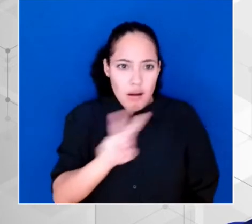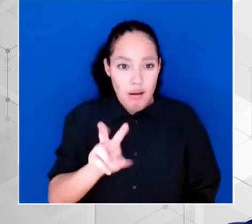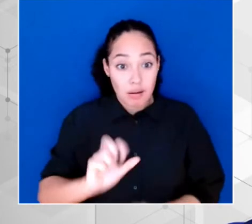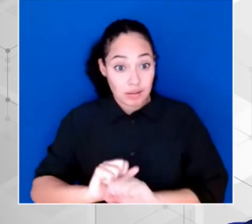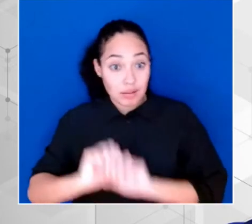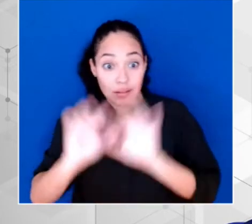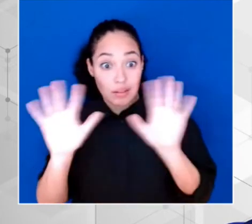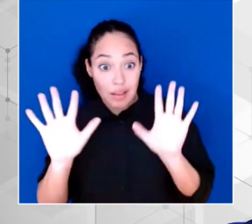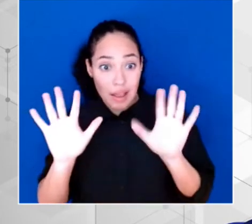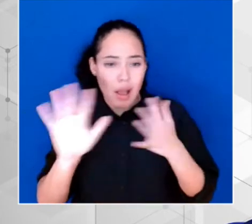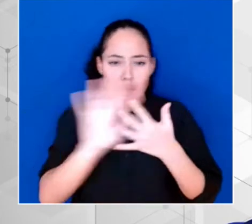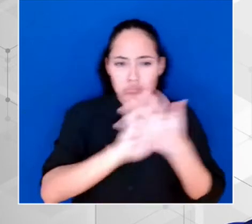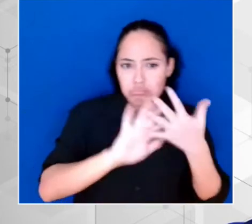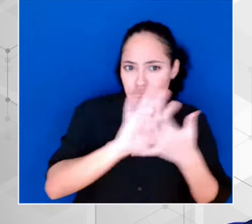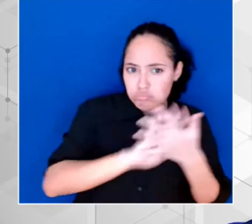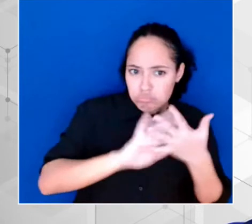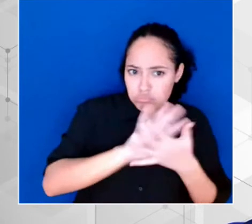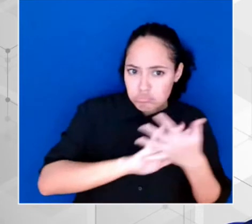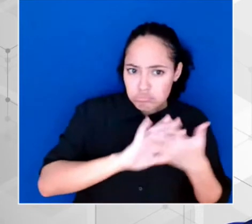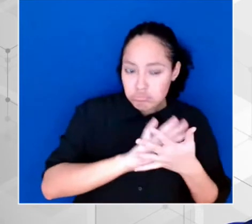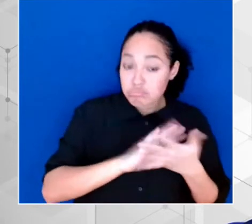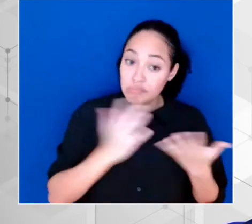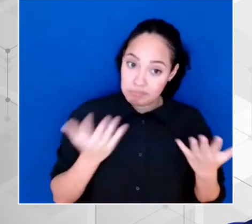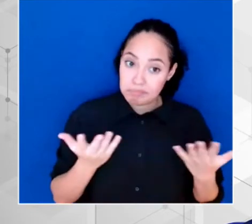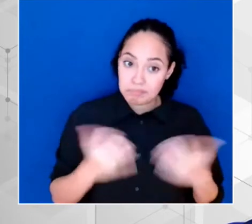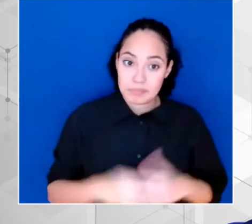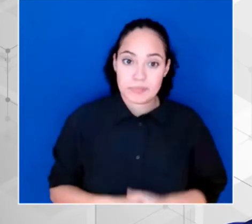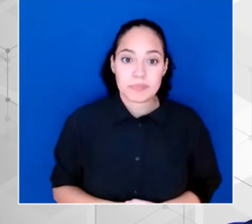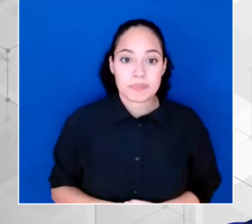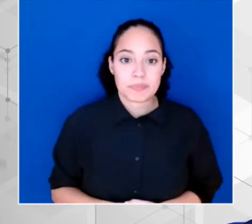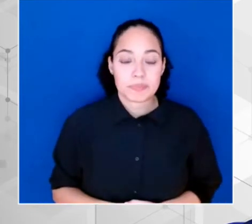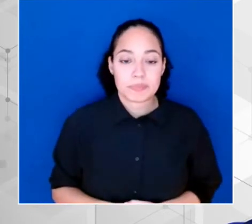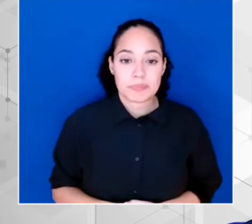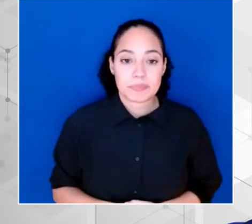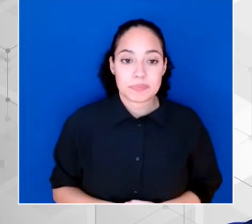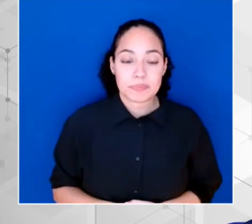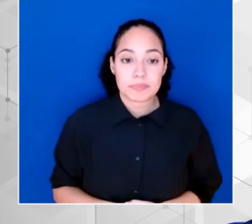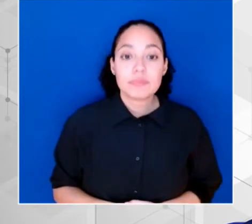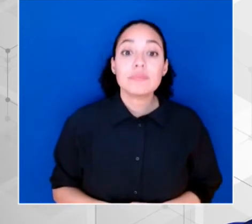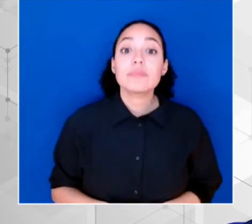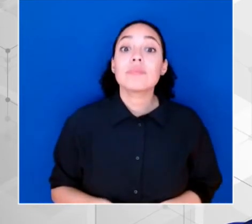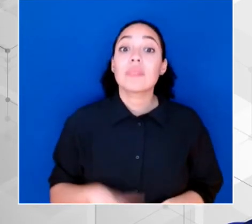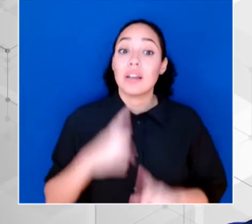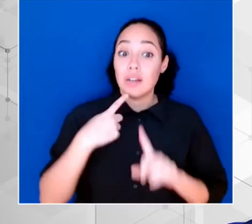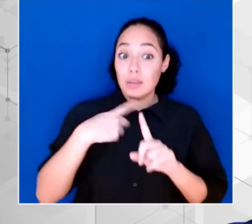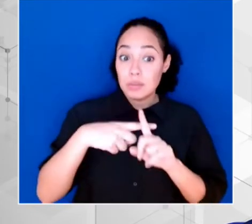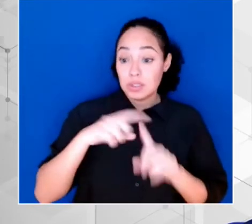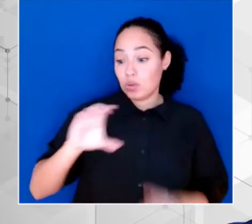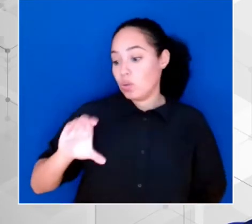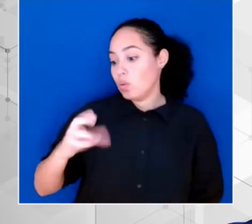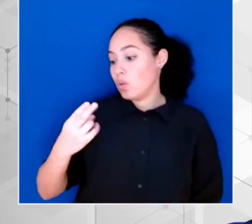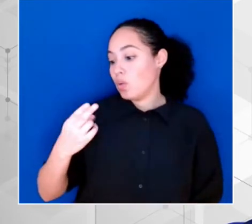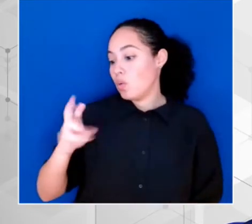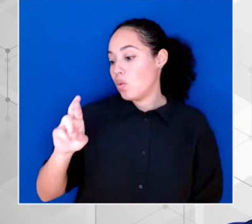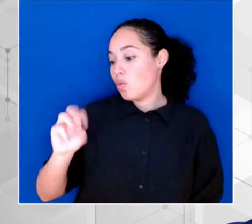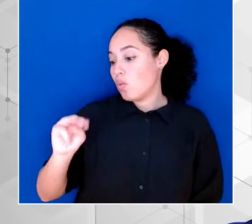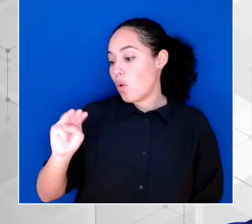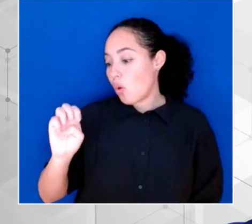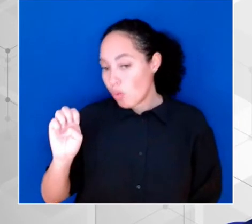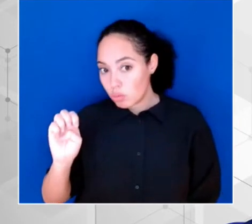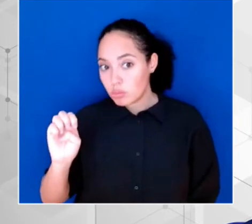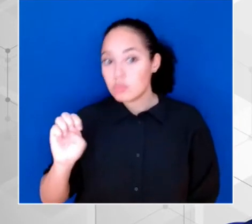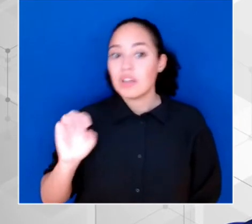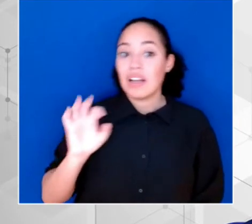Chrome and Firefox extensions, because we are talking about websites and web applications. So everything works